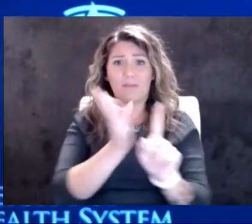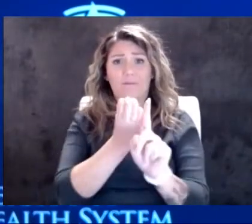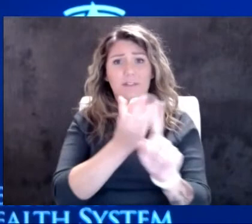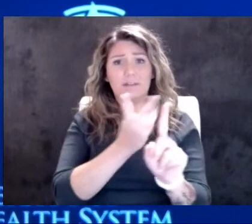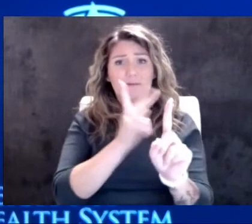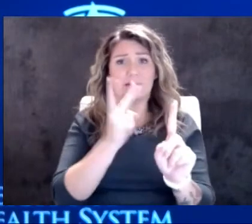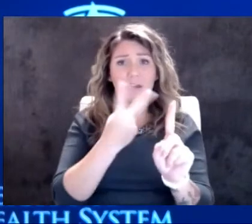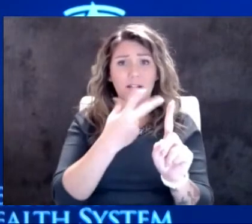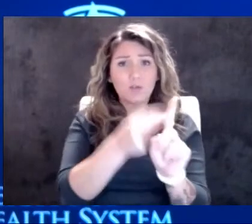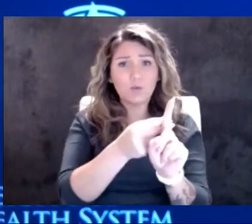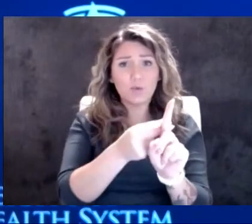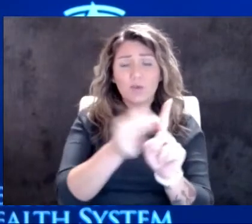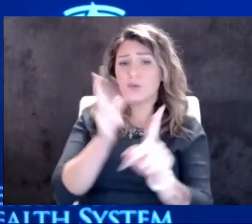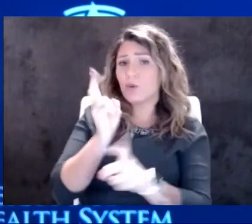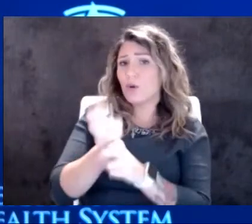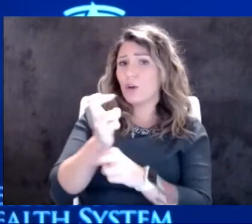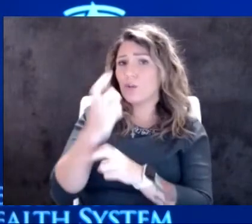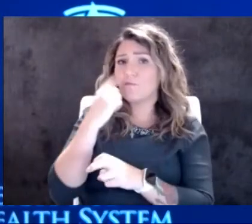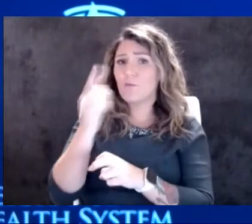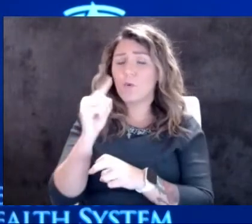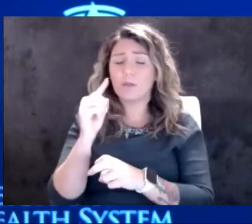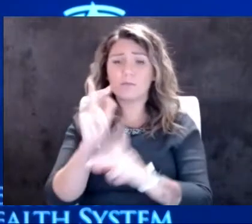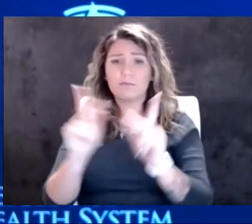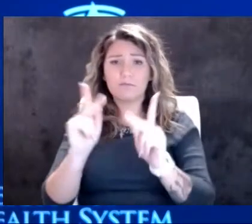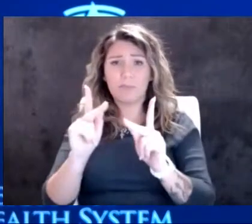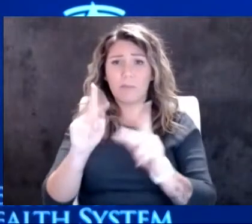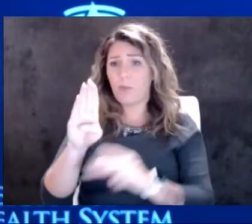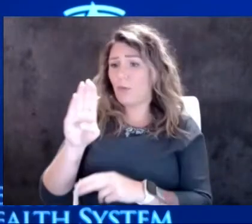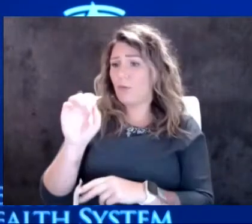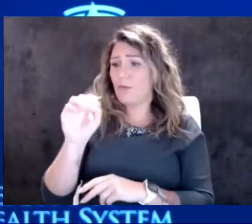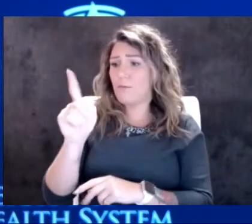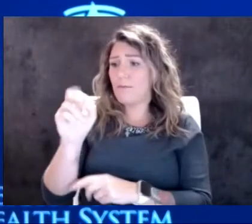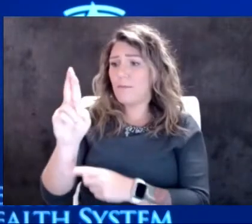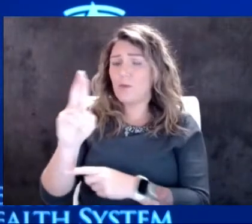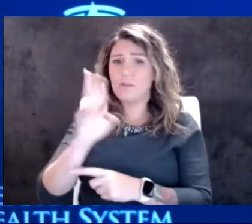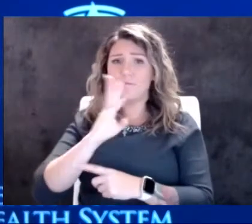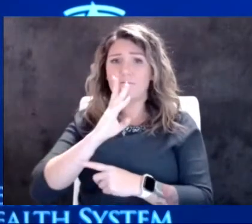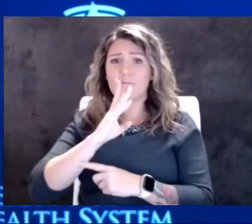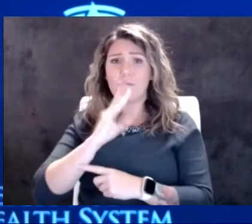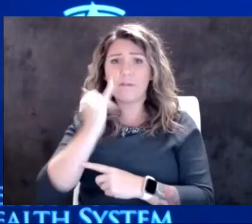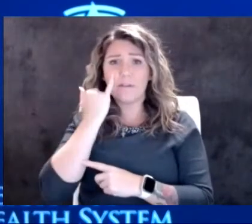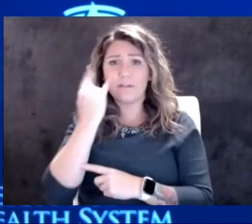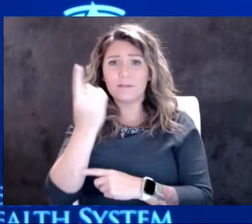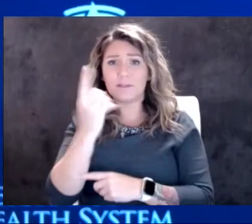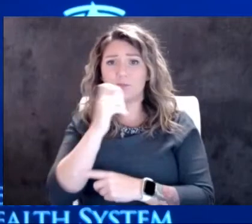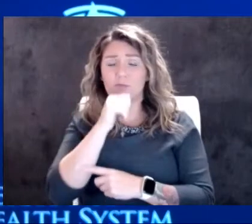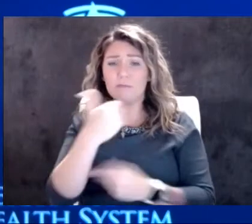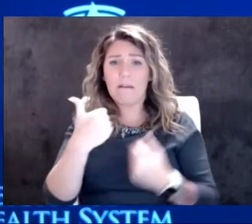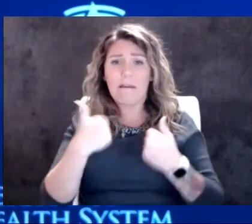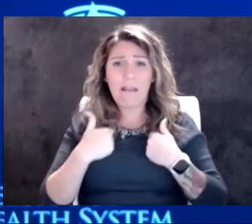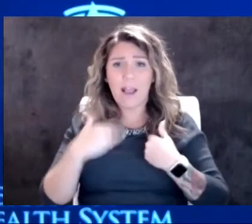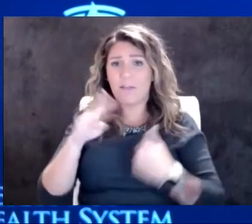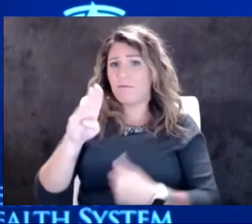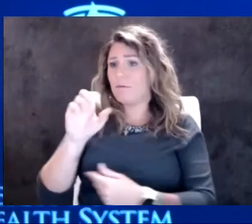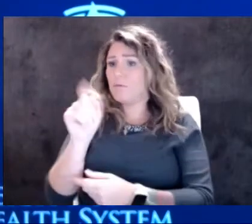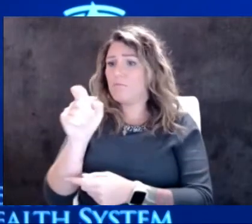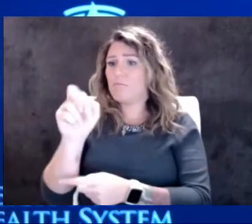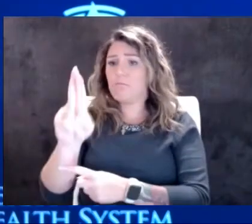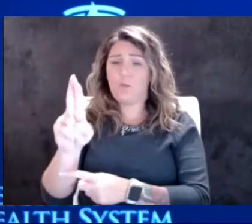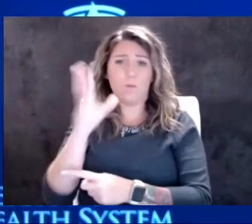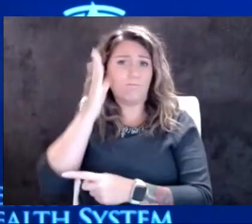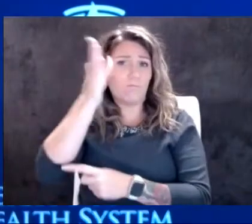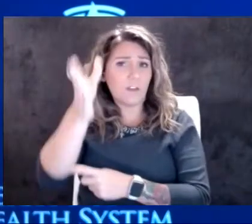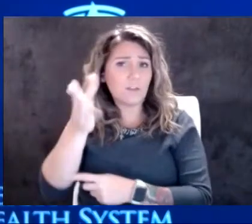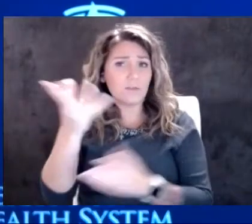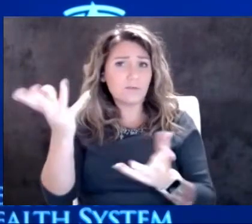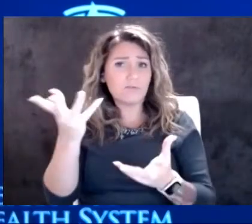to be harder to get people to get this booster, and talk about what happens if someone does not get the booster eventually? Yeah,